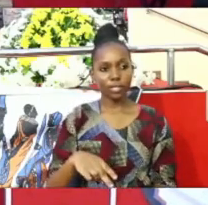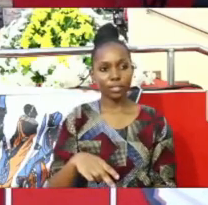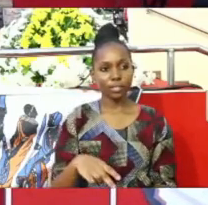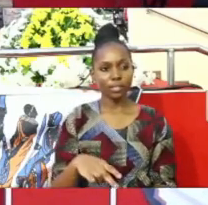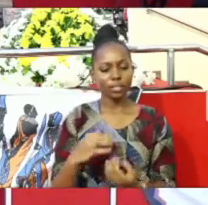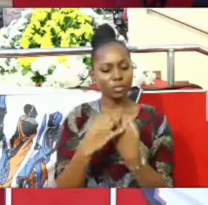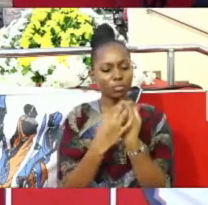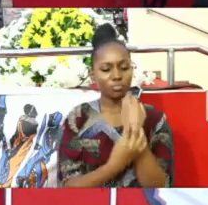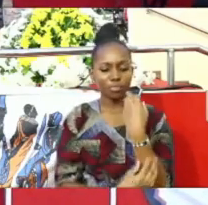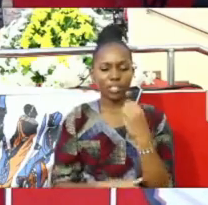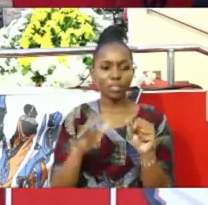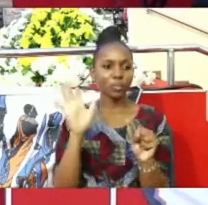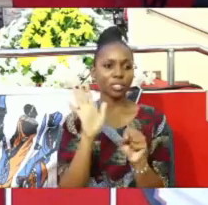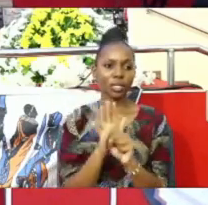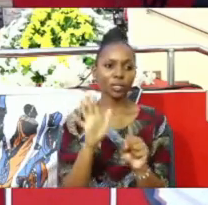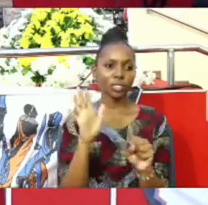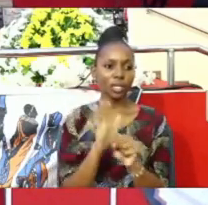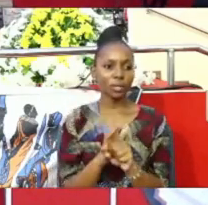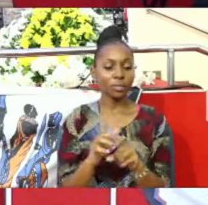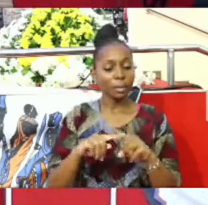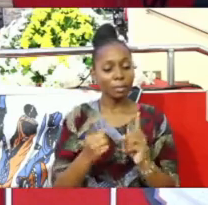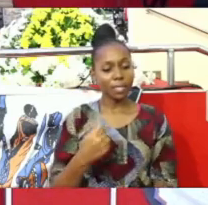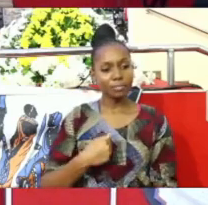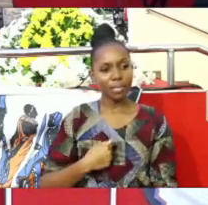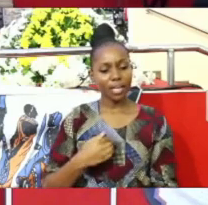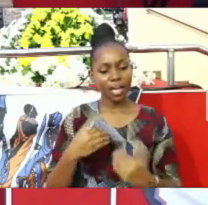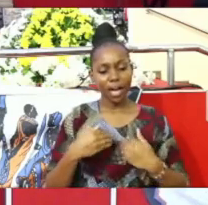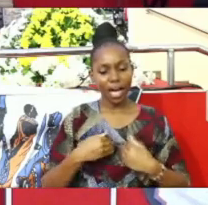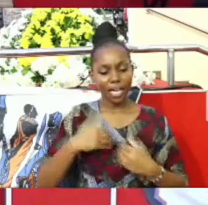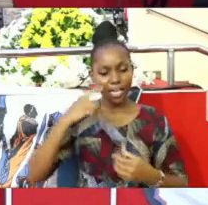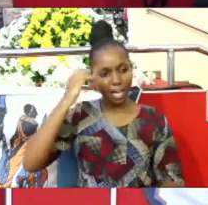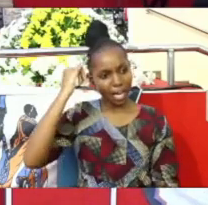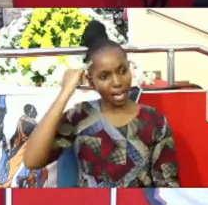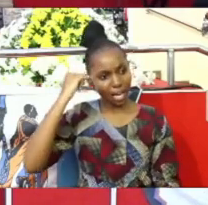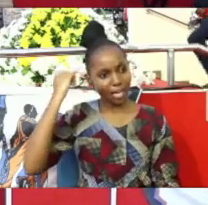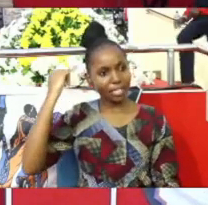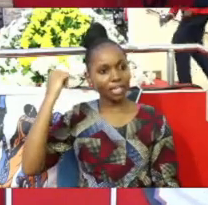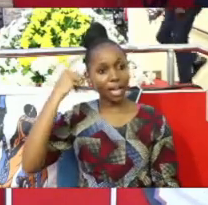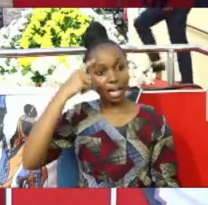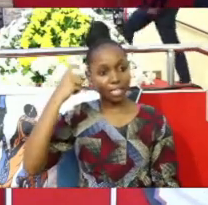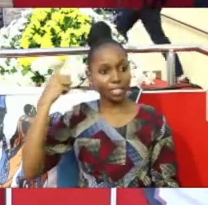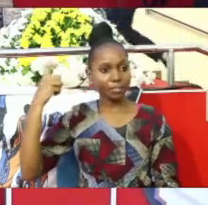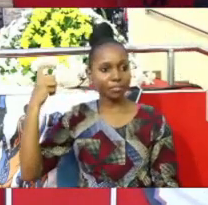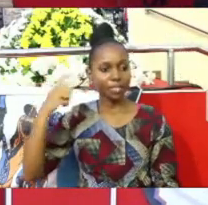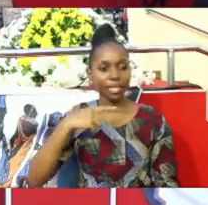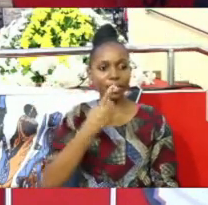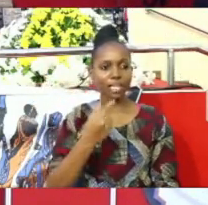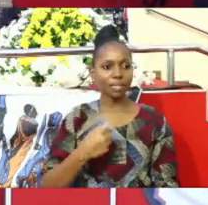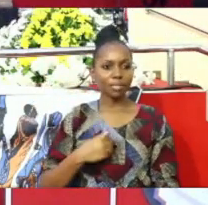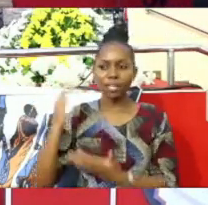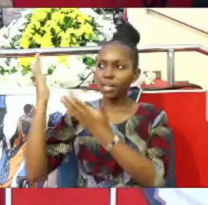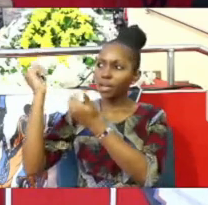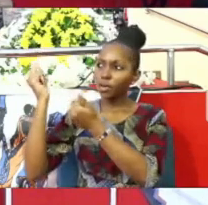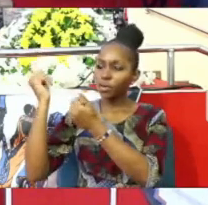That kept on telling me. Ya kwamba ilikuwa inaniambia. Don't give up. Usikufe moyo. Don't give up. Usikufe moyo.